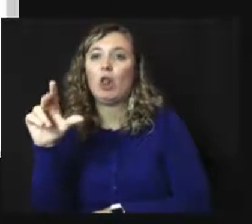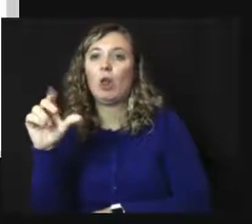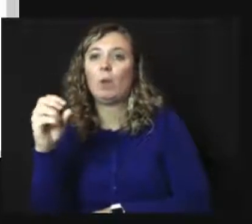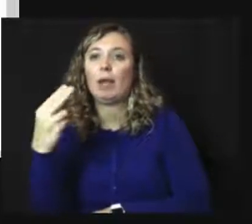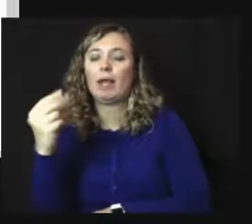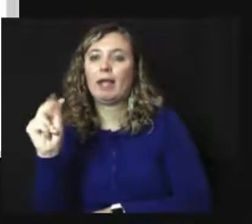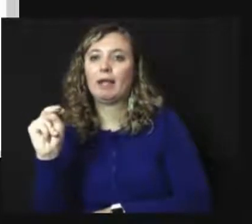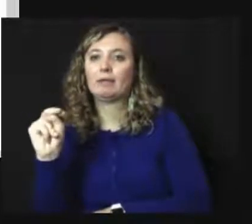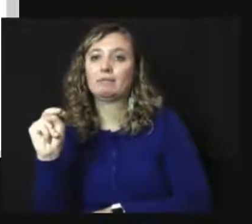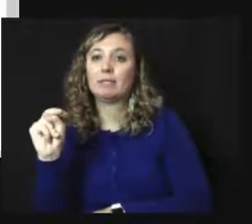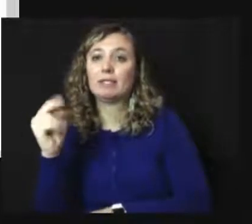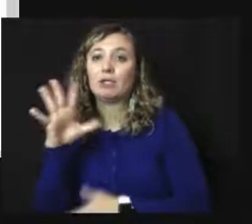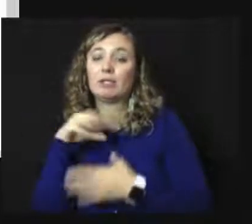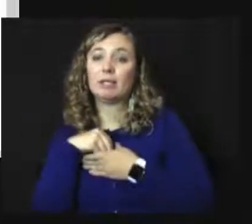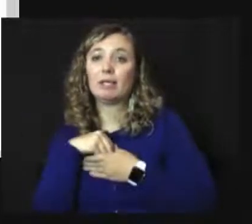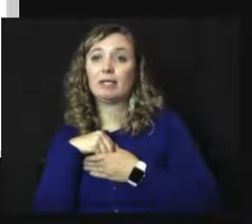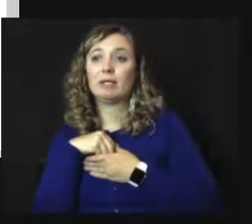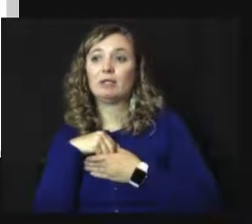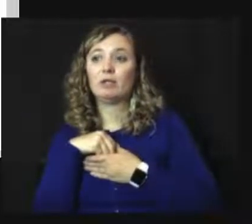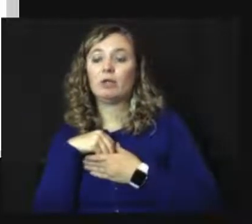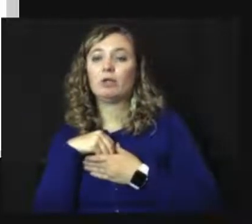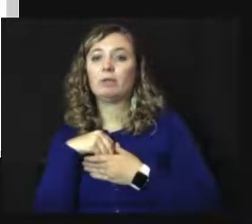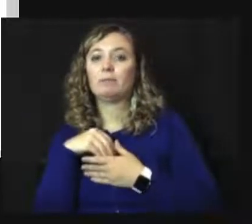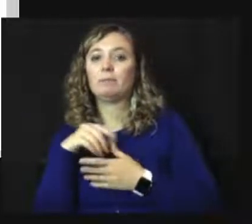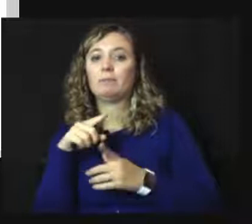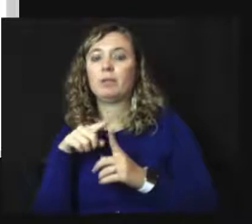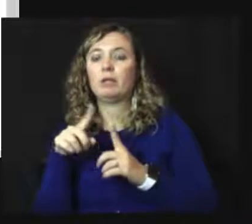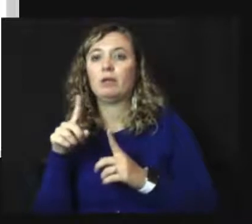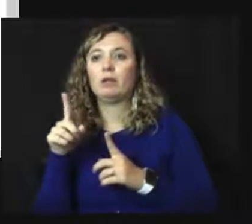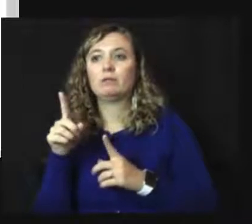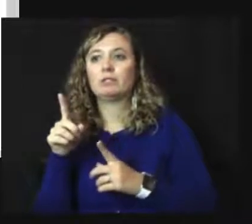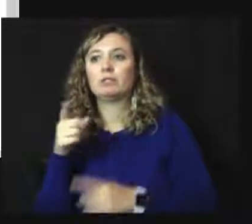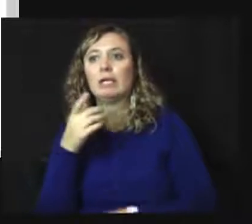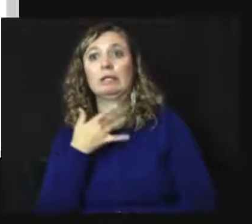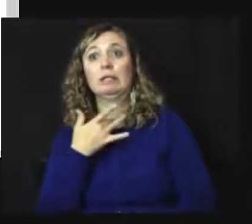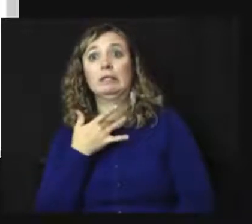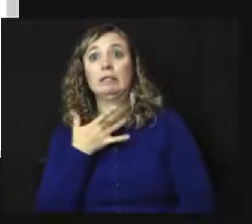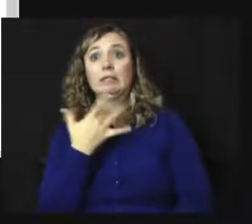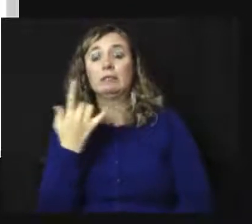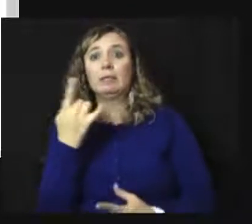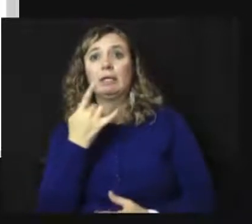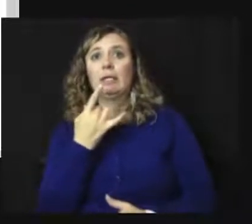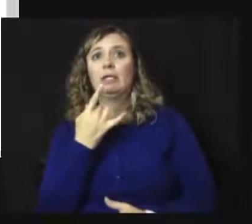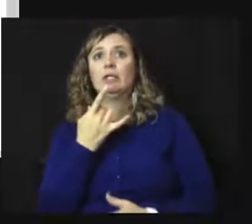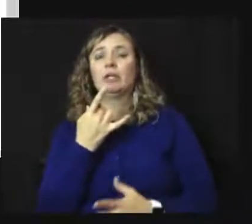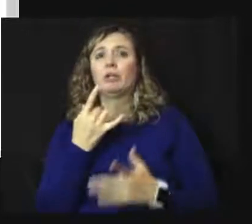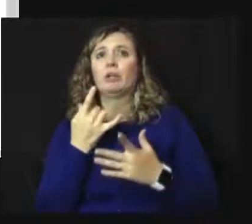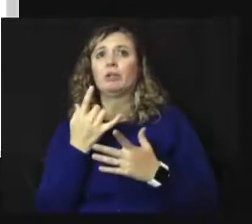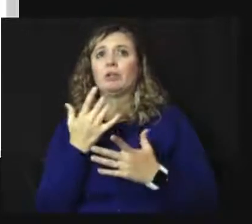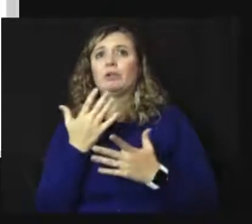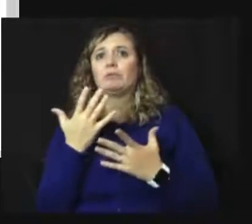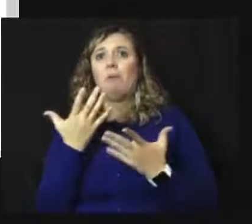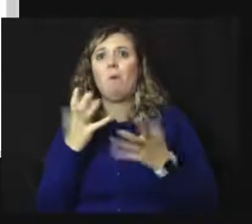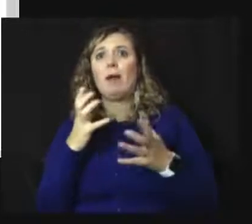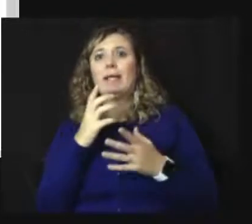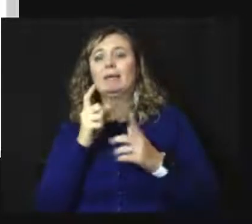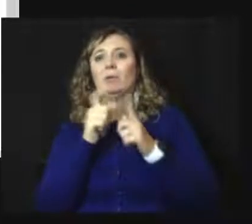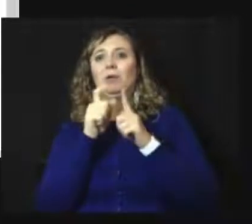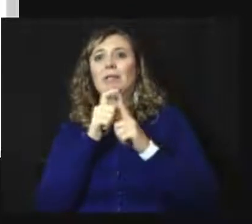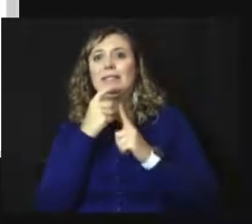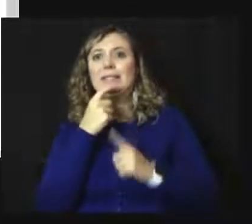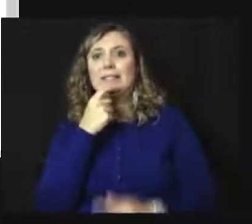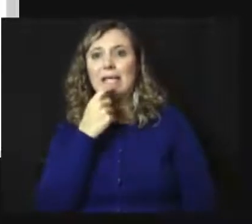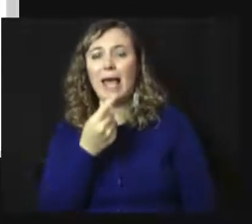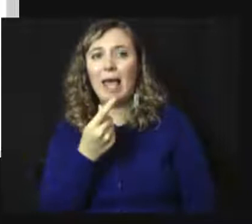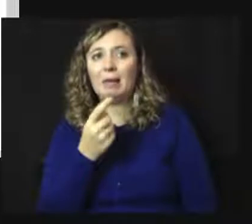like, oh no, this thing happens and you can't stop it, even though you know you shouldn't say it. It's right here at your mouth and you have to say all these words anyway. So that